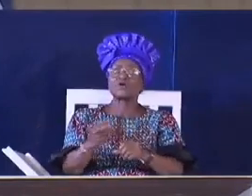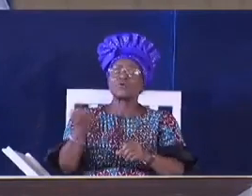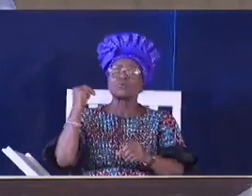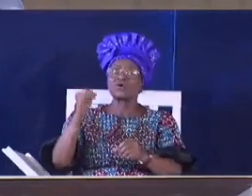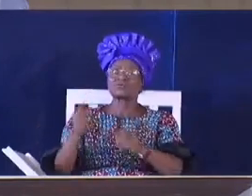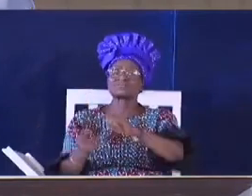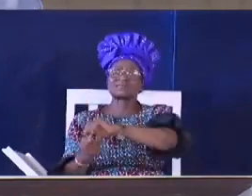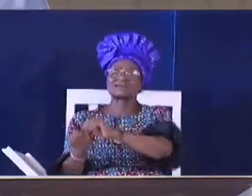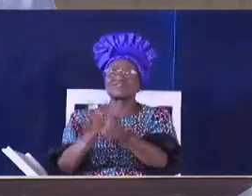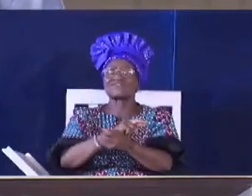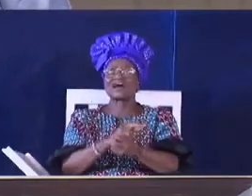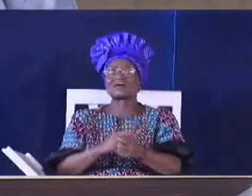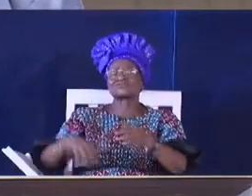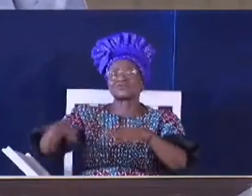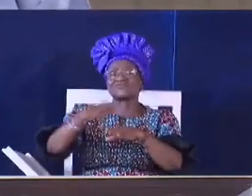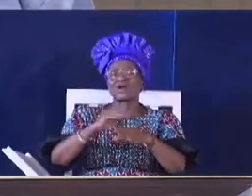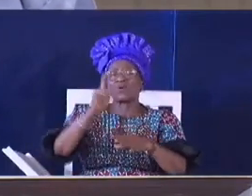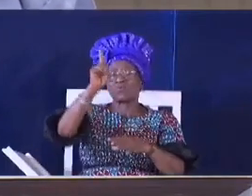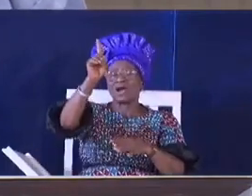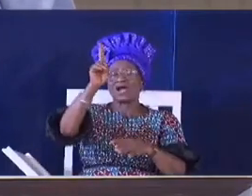day.